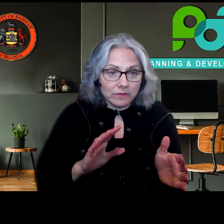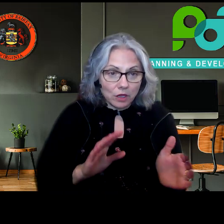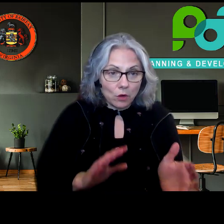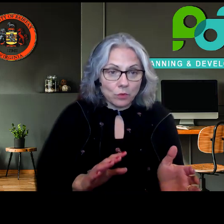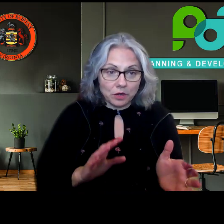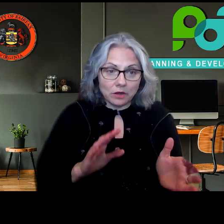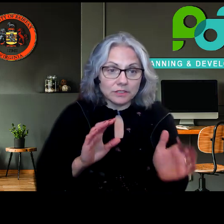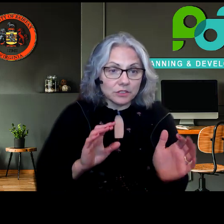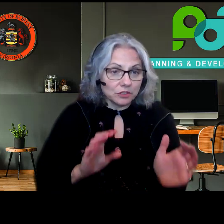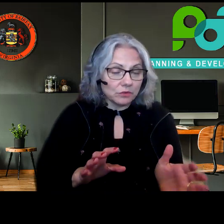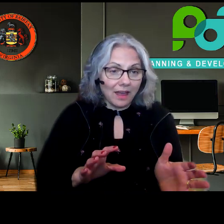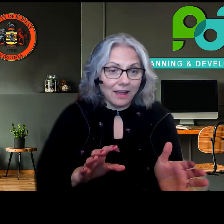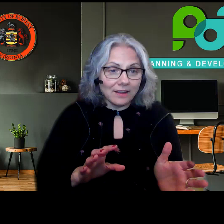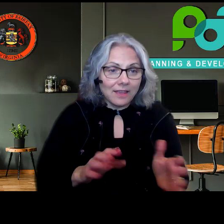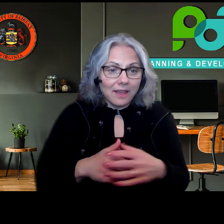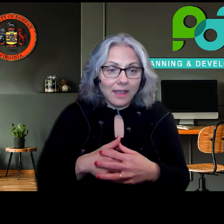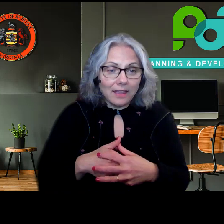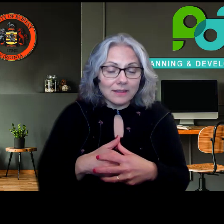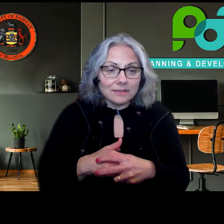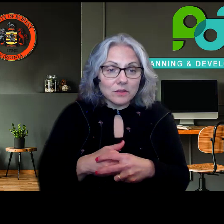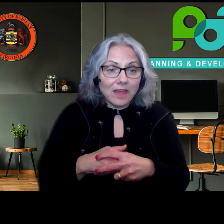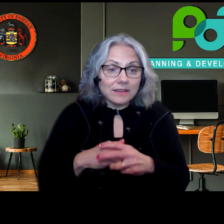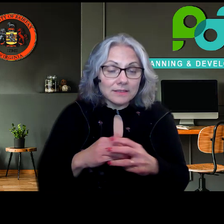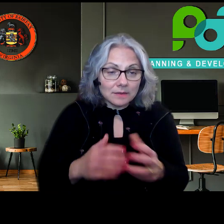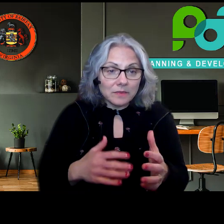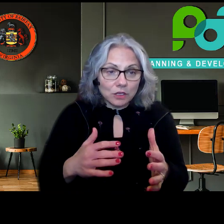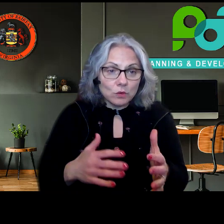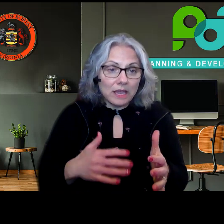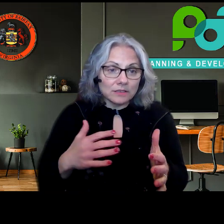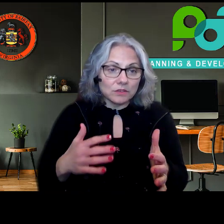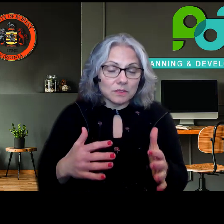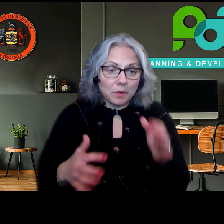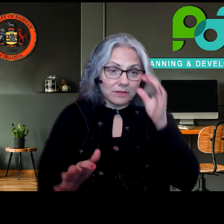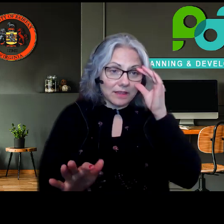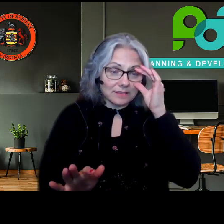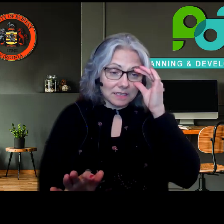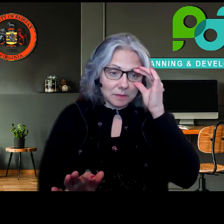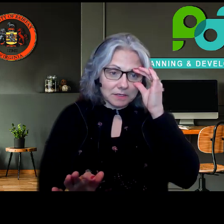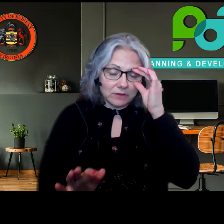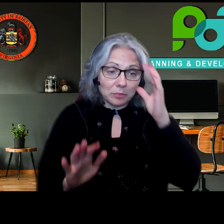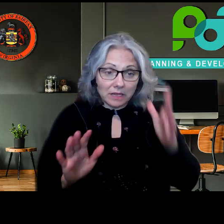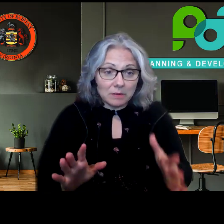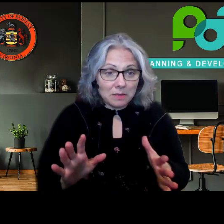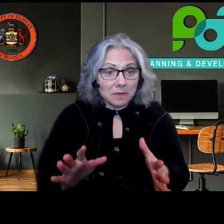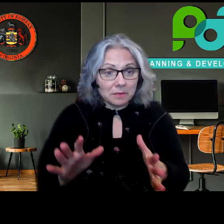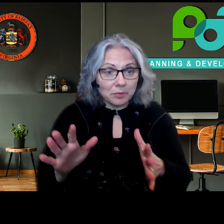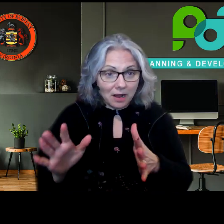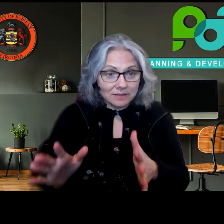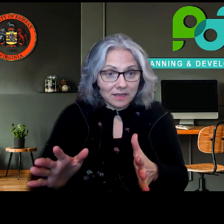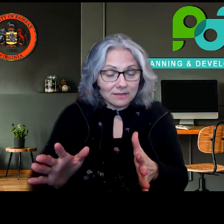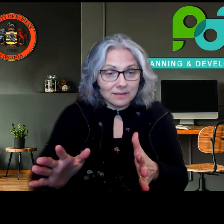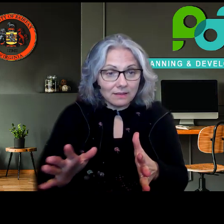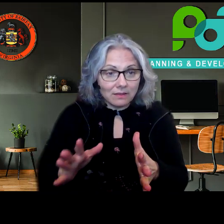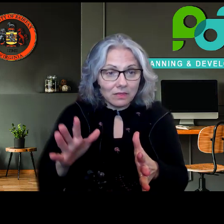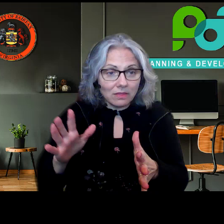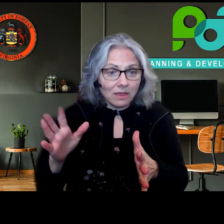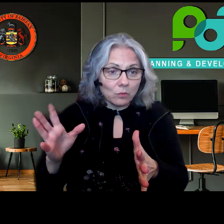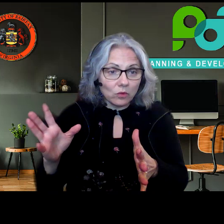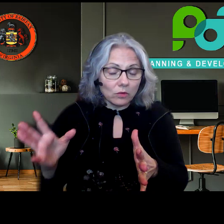consent of the owner to do that. And so that is something you can do as part of that site specific plan amendment